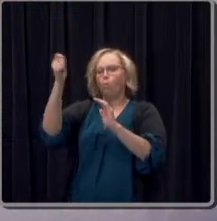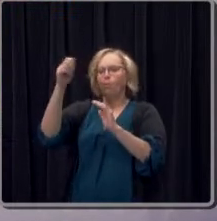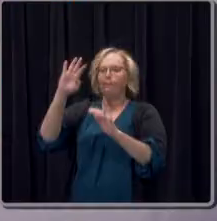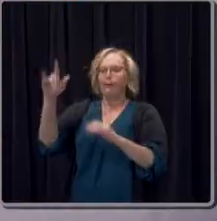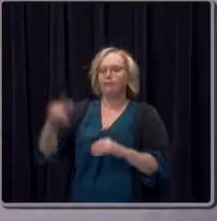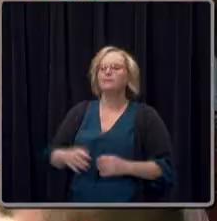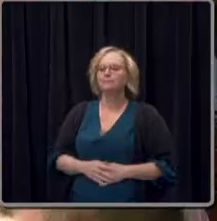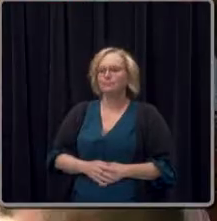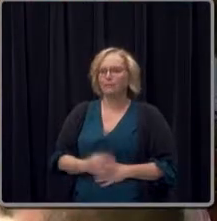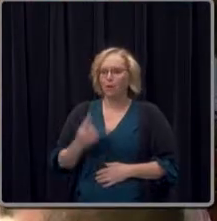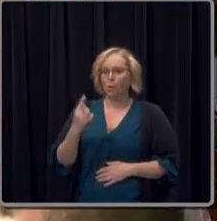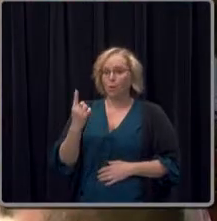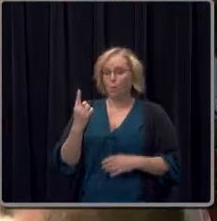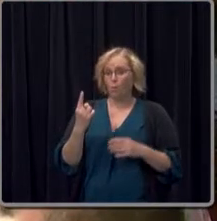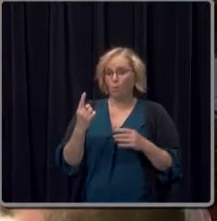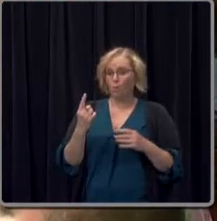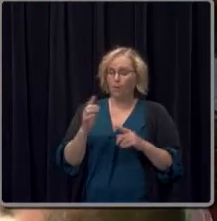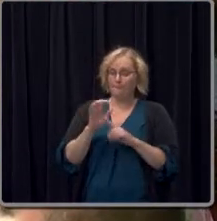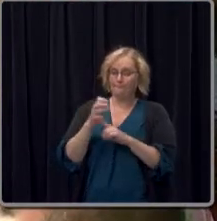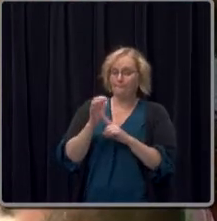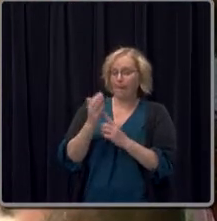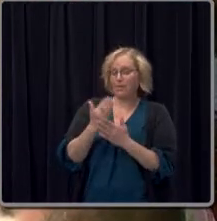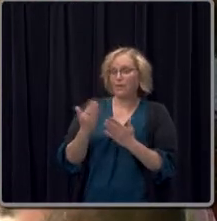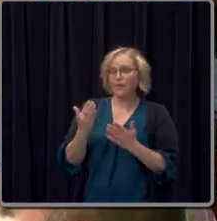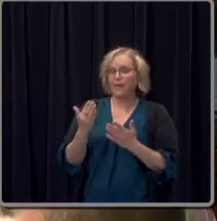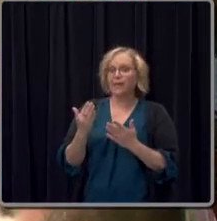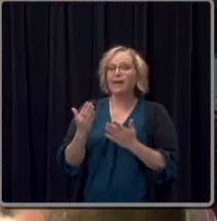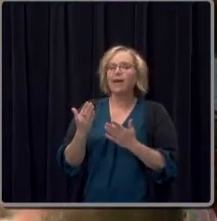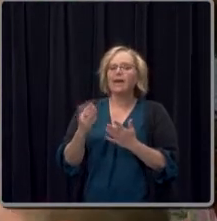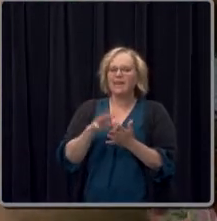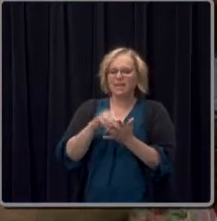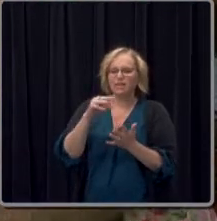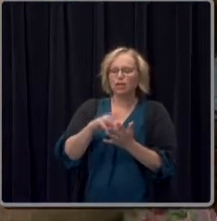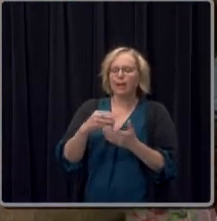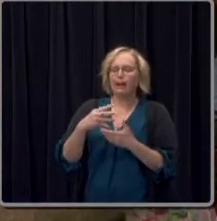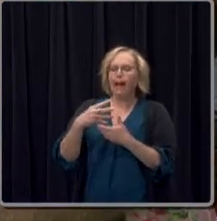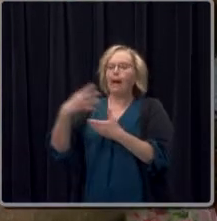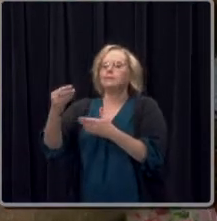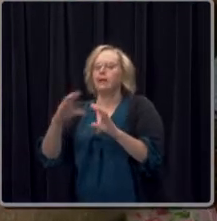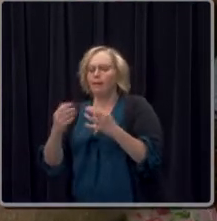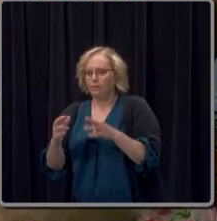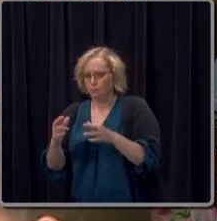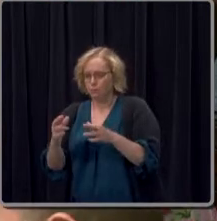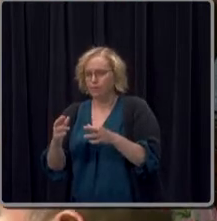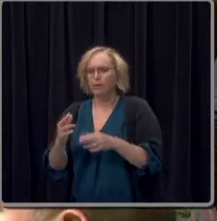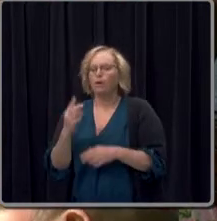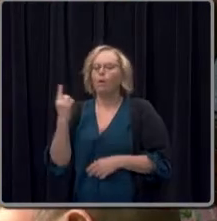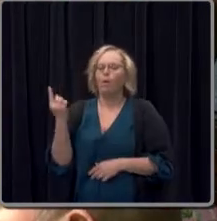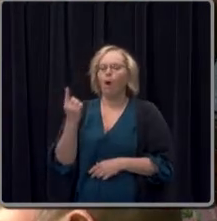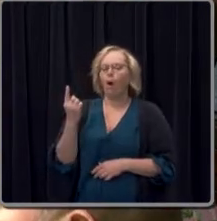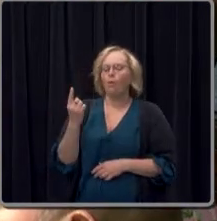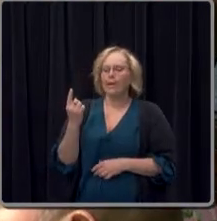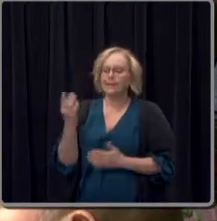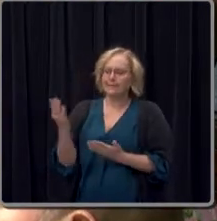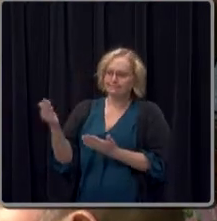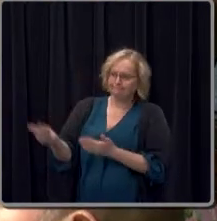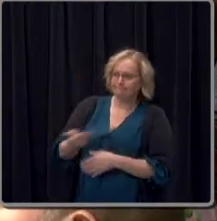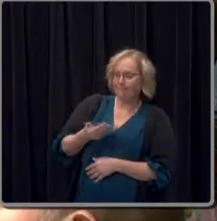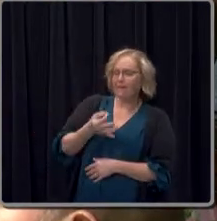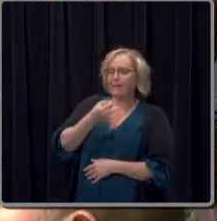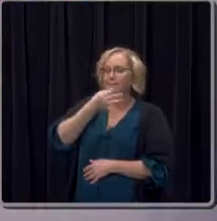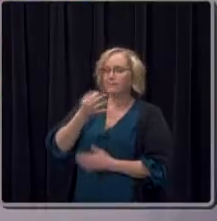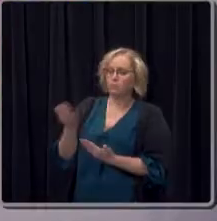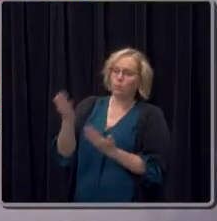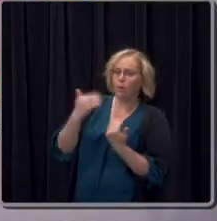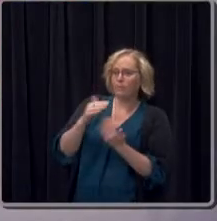And one of the big things too is just taking the learning like beyond the classroom walls. So we always try to have like experts come to the school if